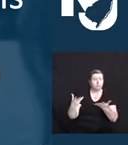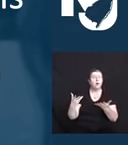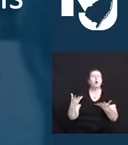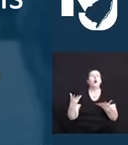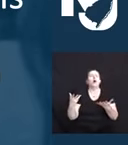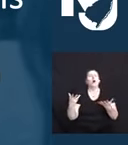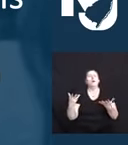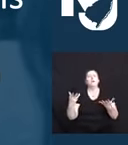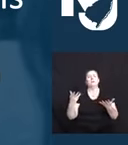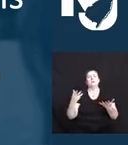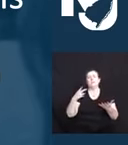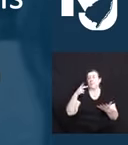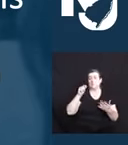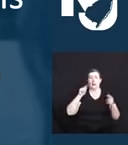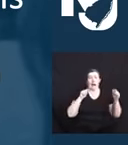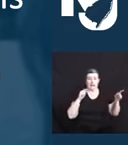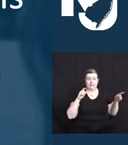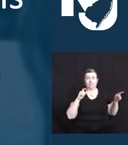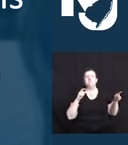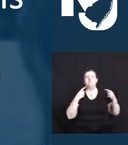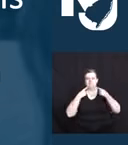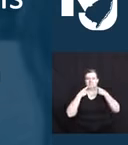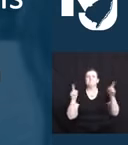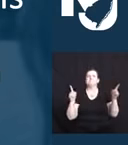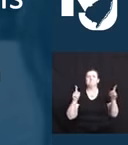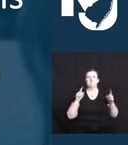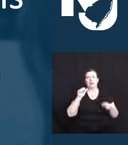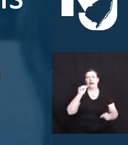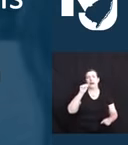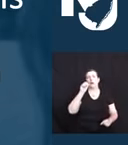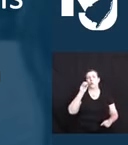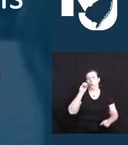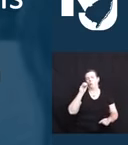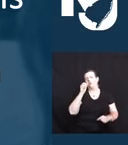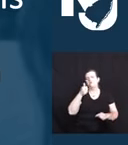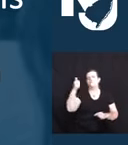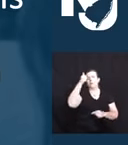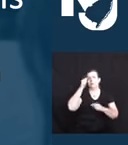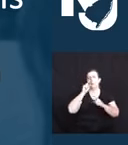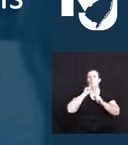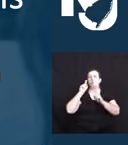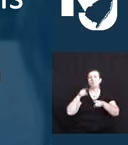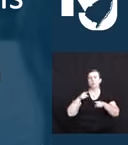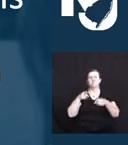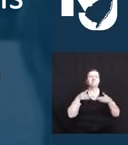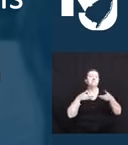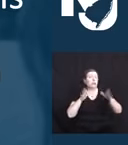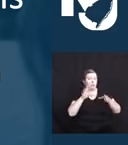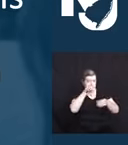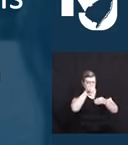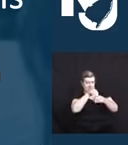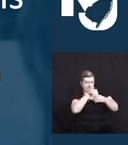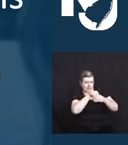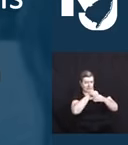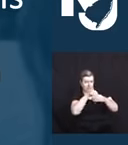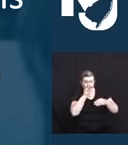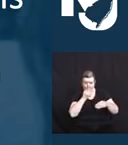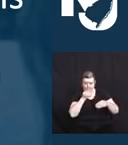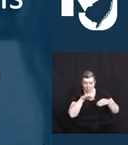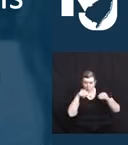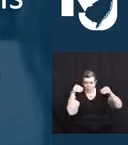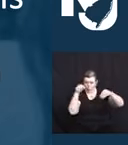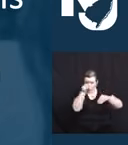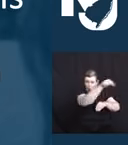administrative order later today to allow the indoor portions of retail shopping malls to reopen